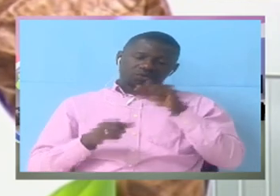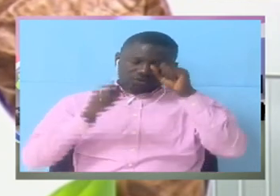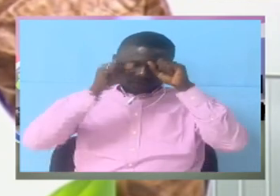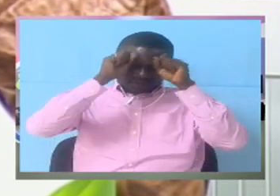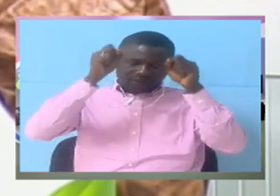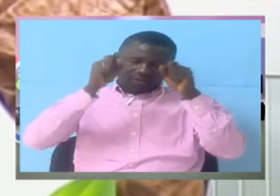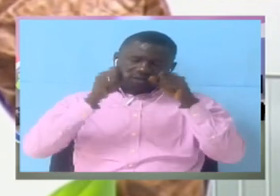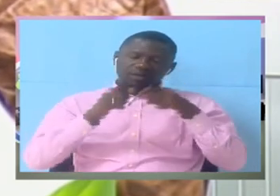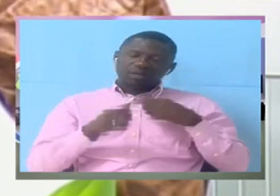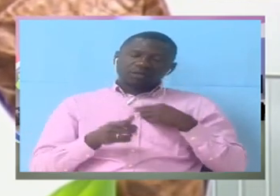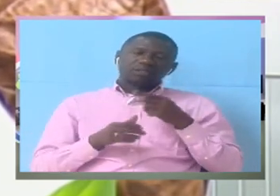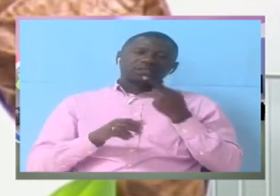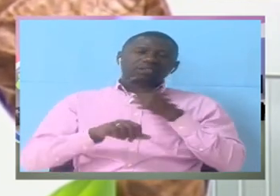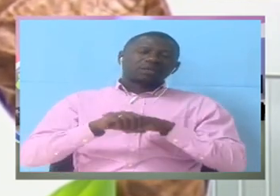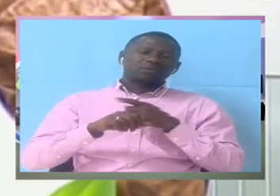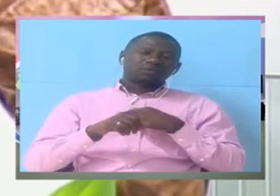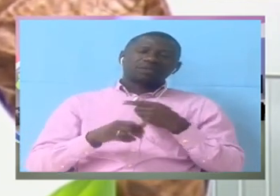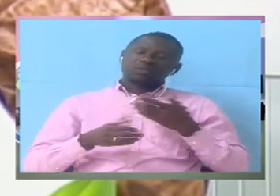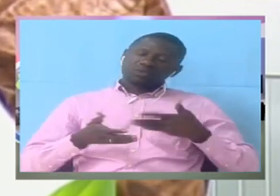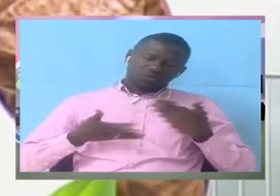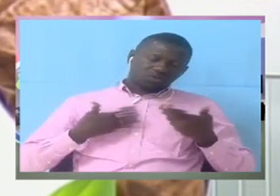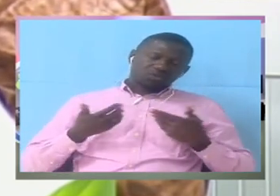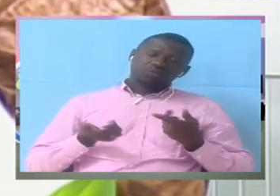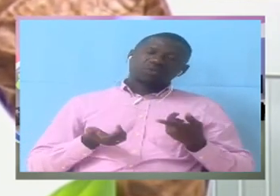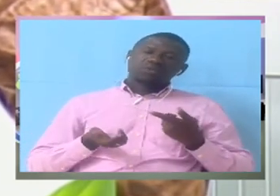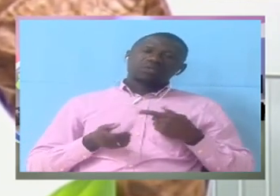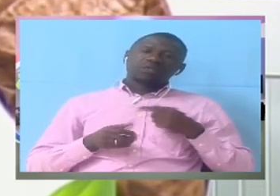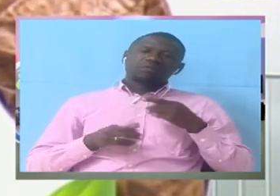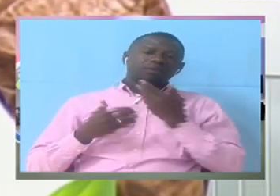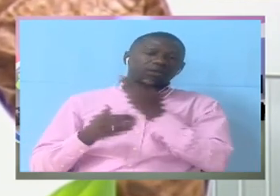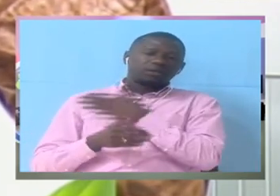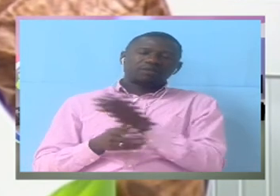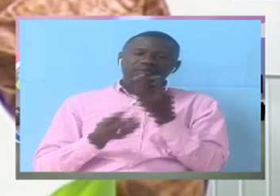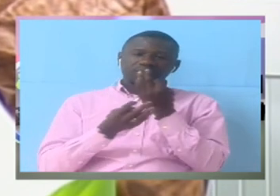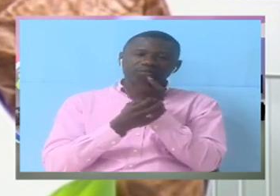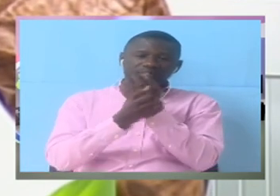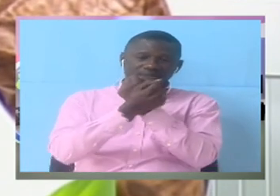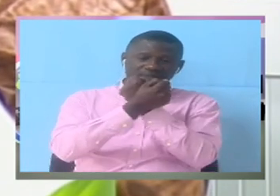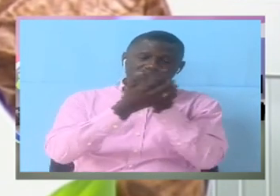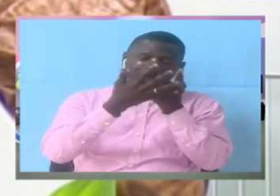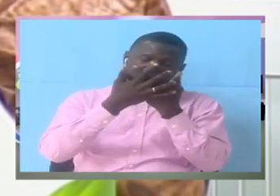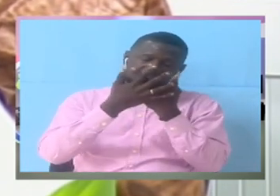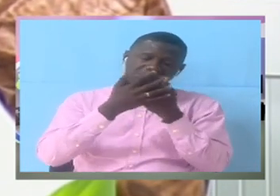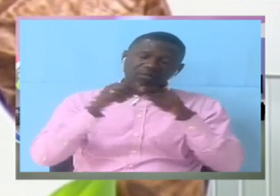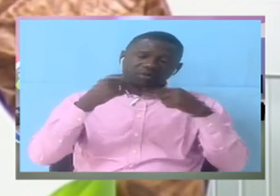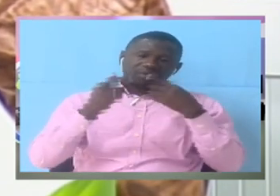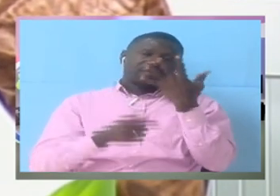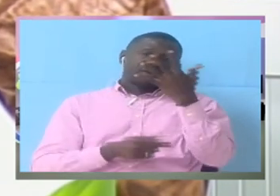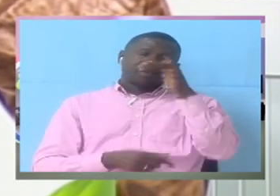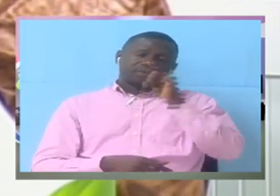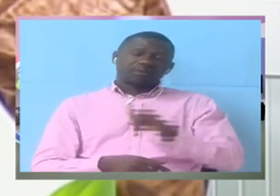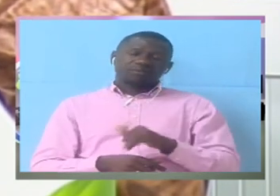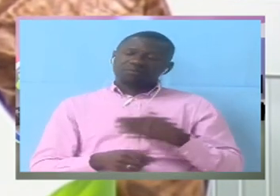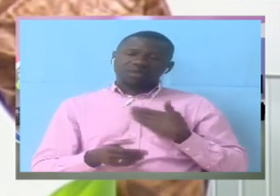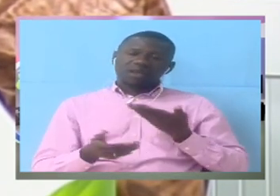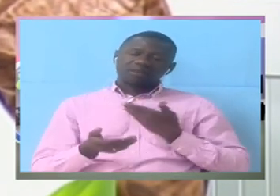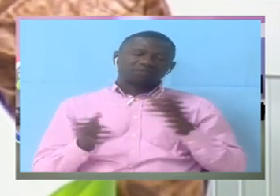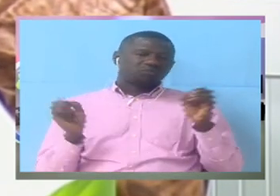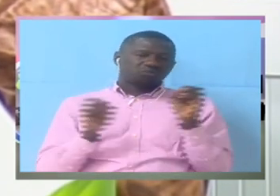5 years to some months. You should also enjoy in another government. Since I left prison, this is 5 years, some months. I have